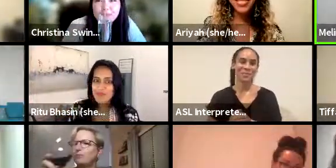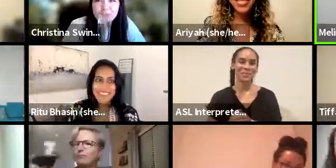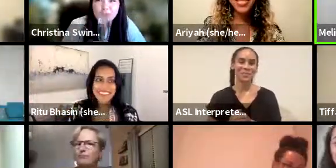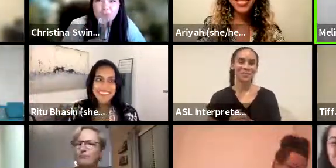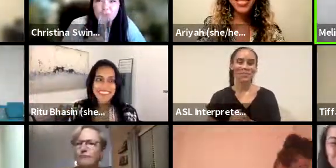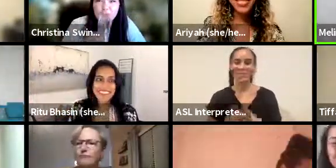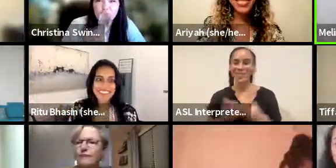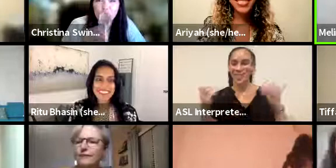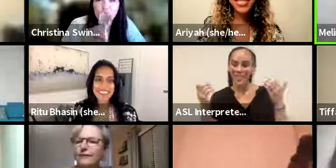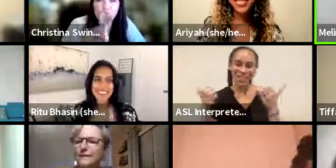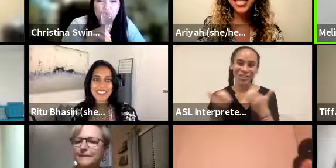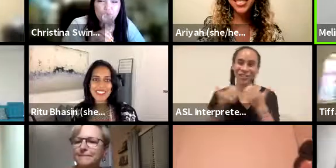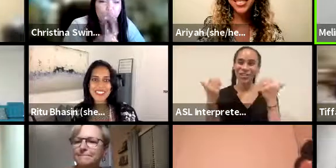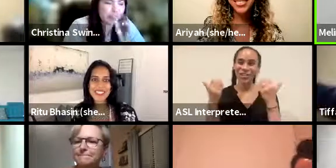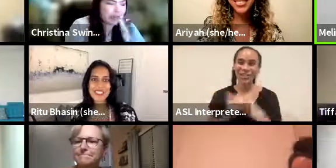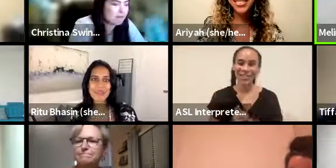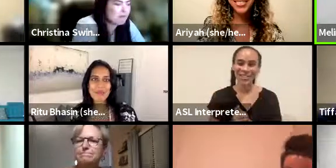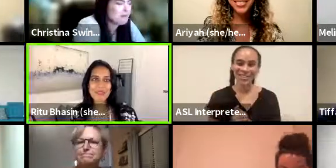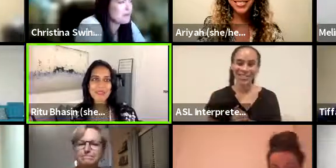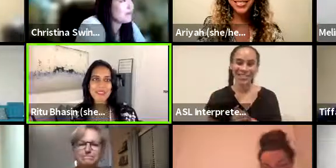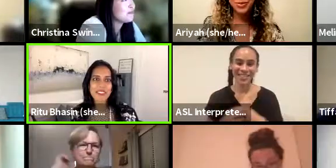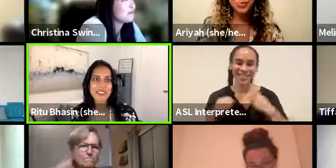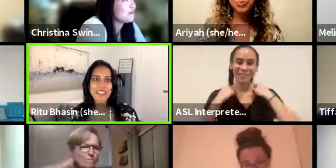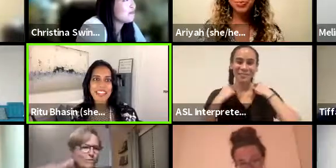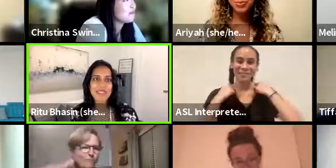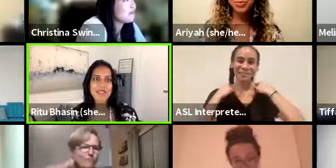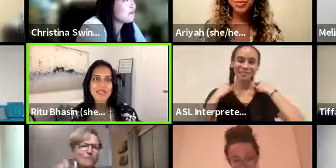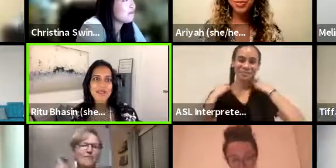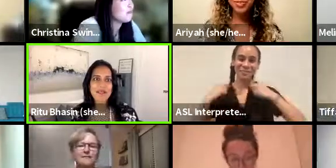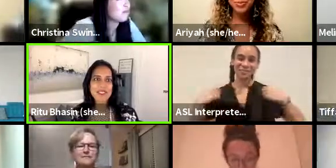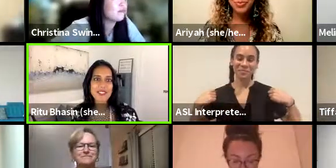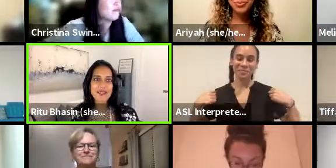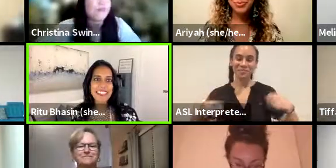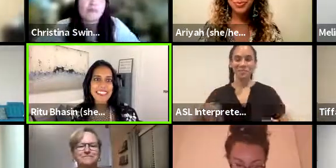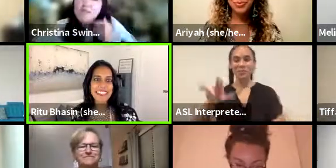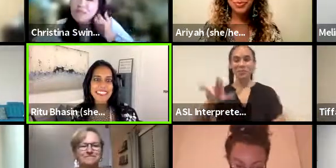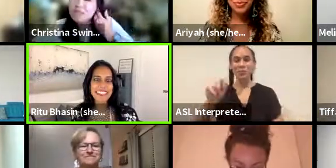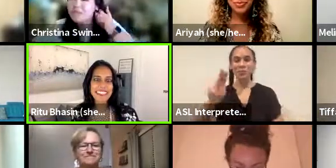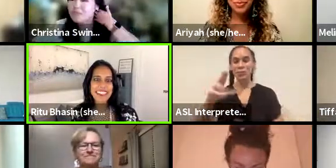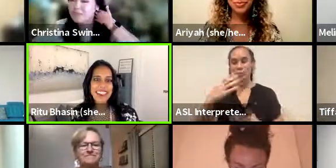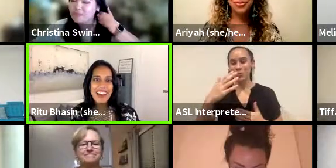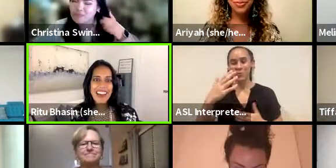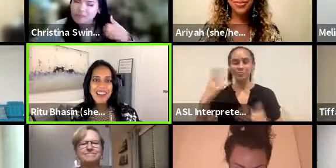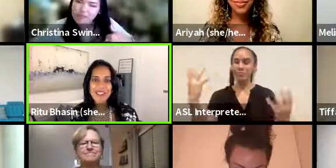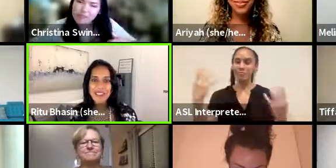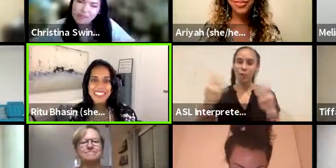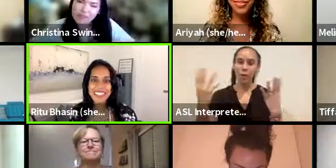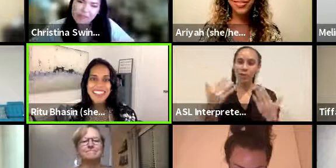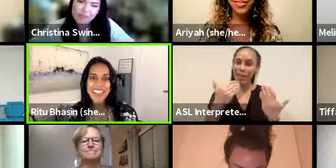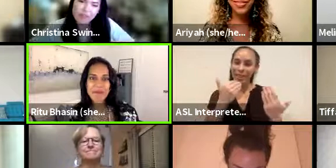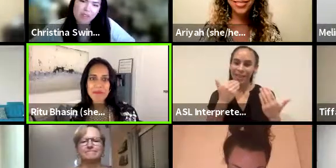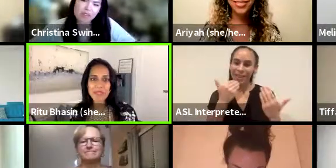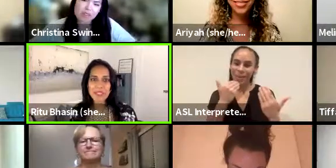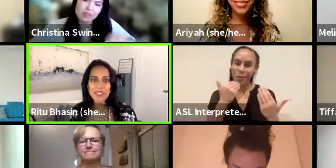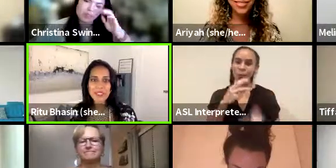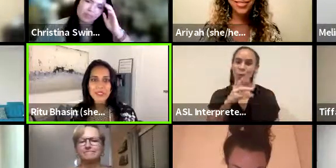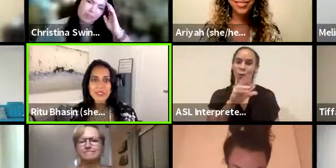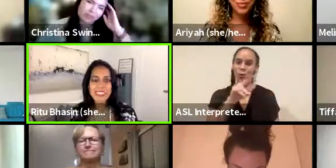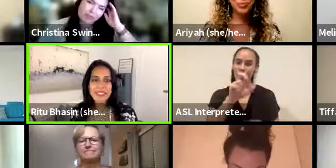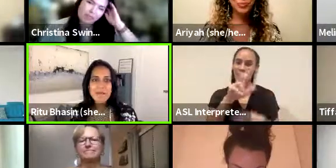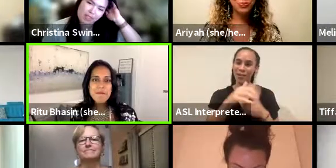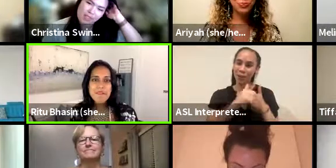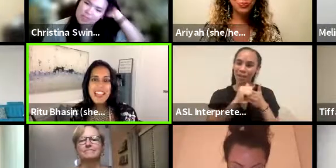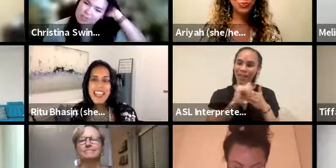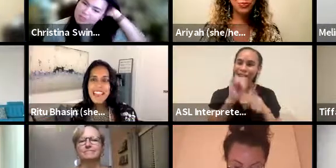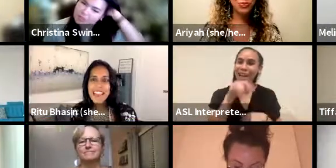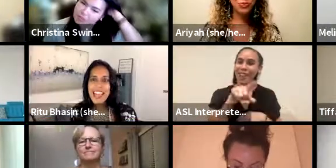Cheers, everybody. So beautiful. Thank you so much, Wayne, for leading that beautiful